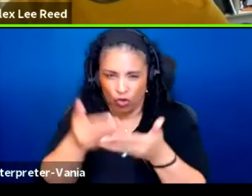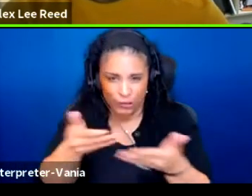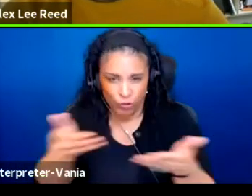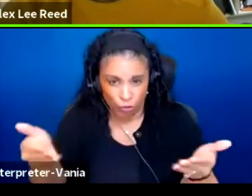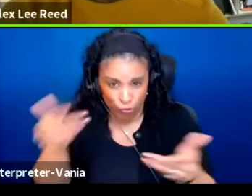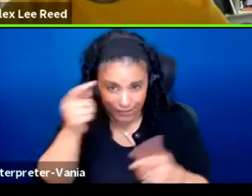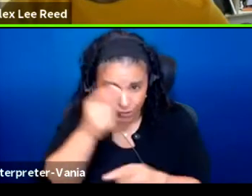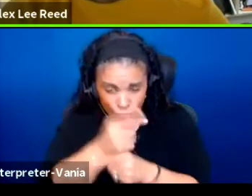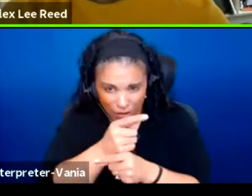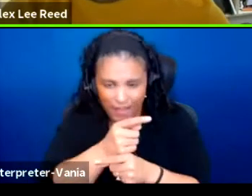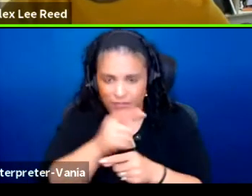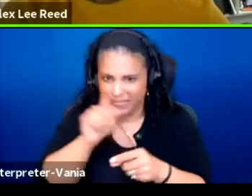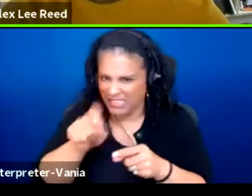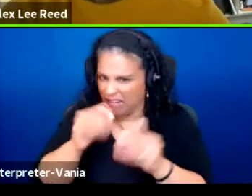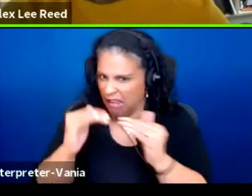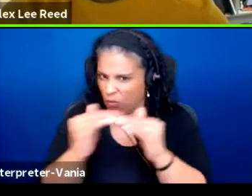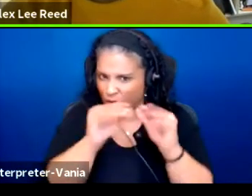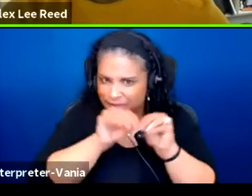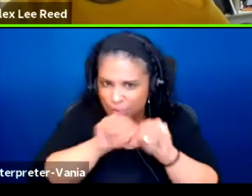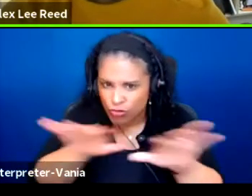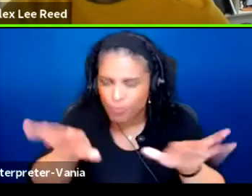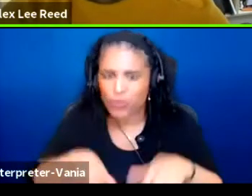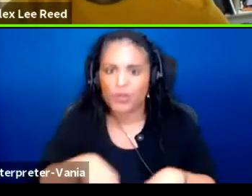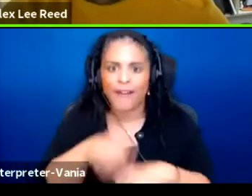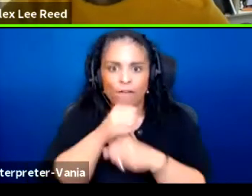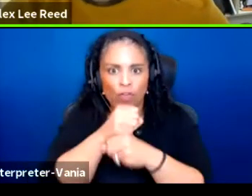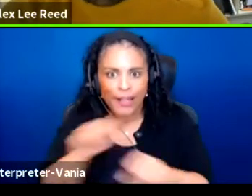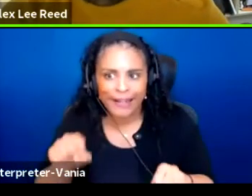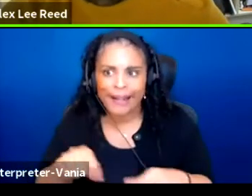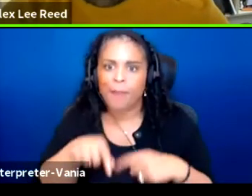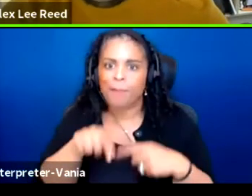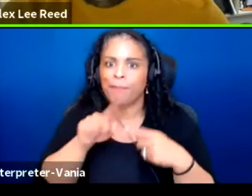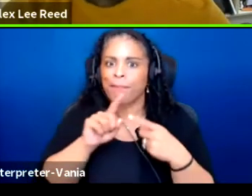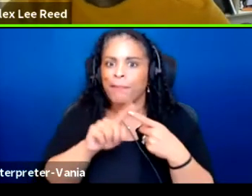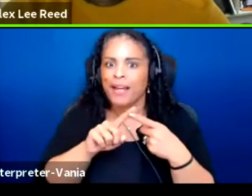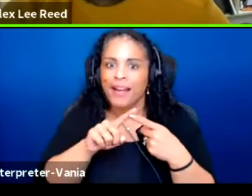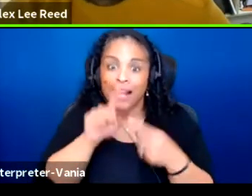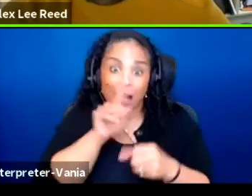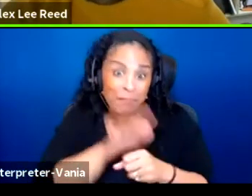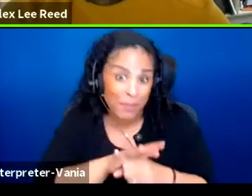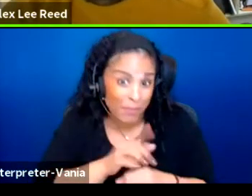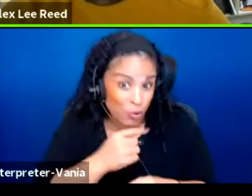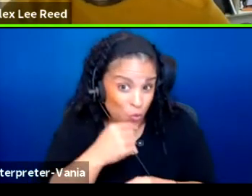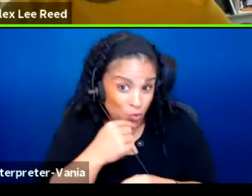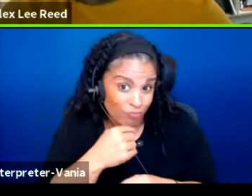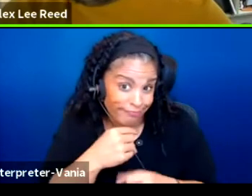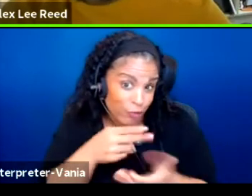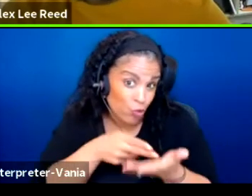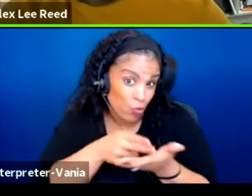We need freedom and commitment to truth telling. We